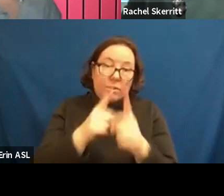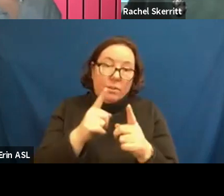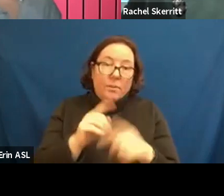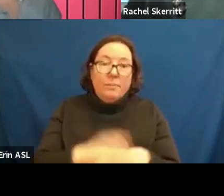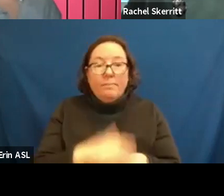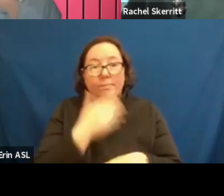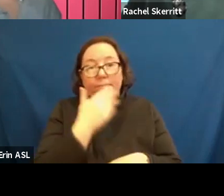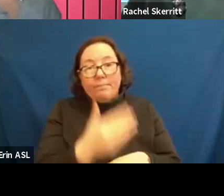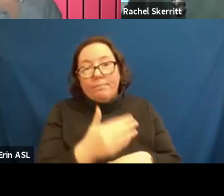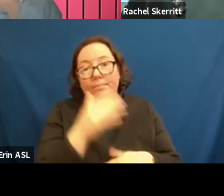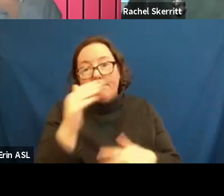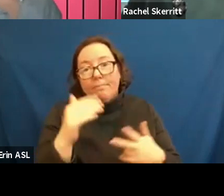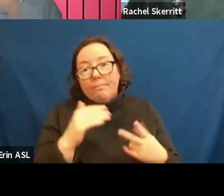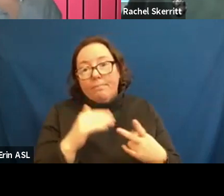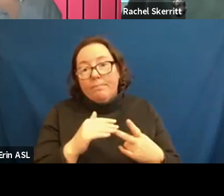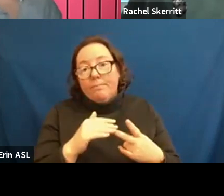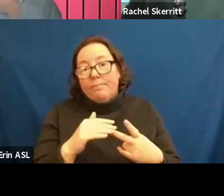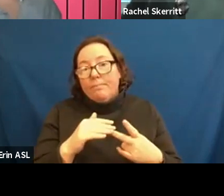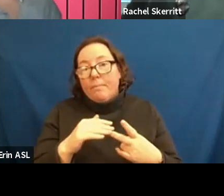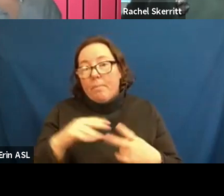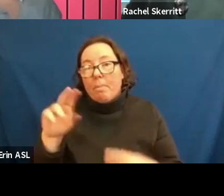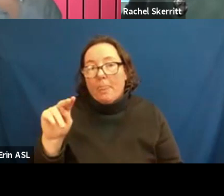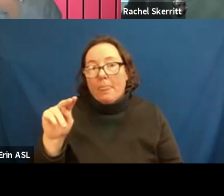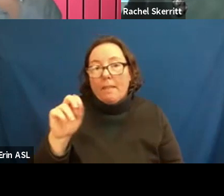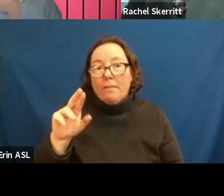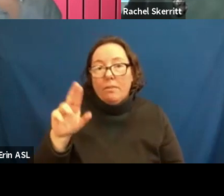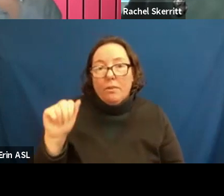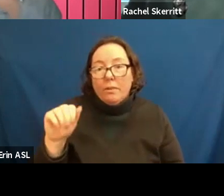Thank you. Next speaker is Nora McCanus